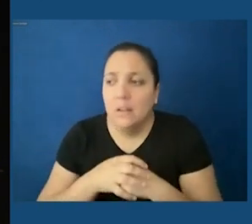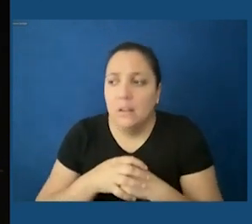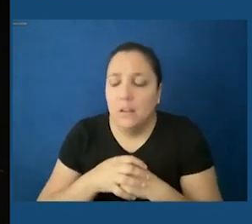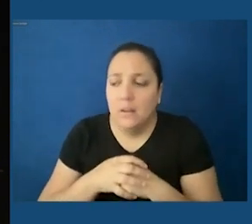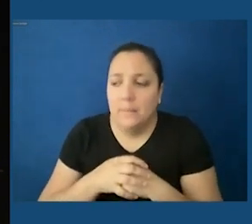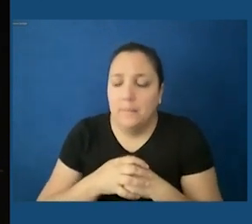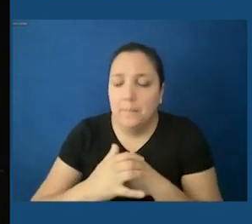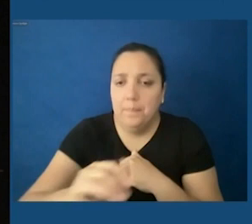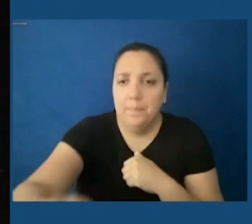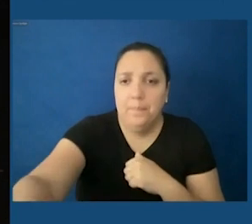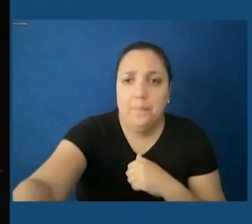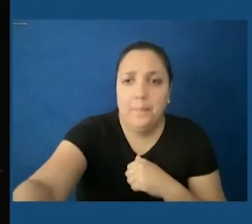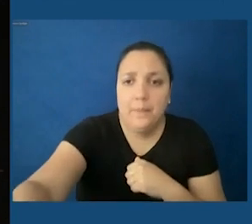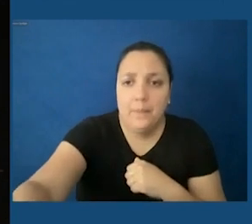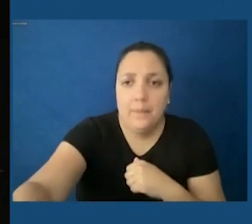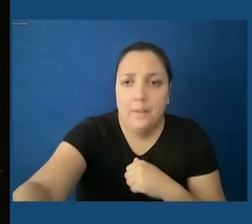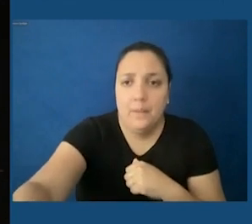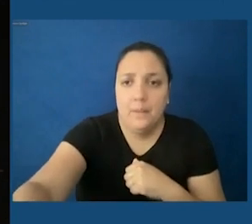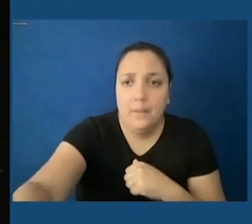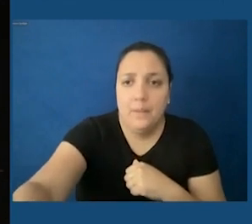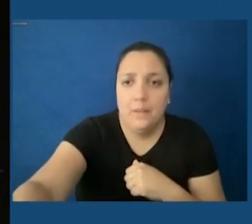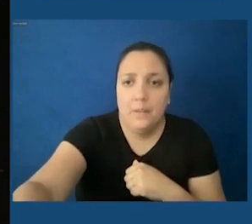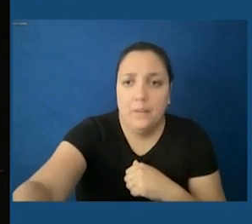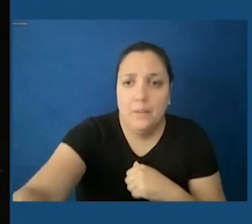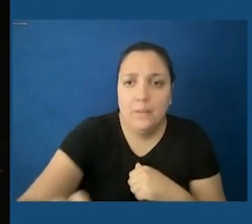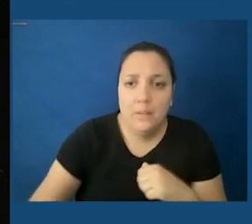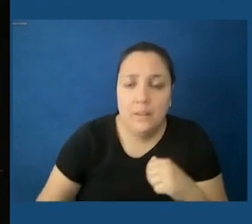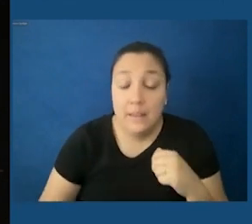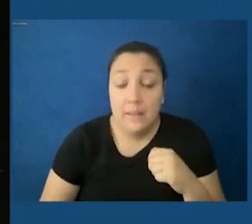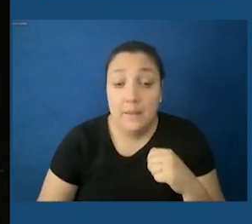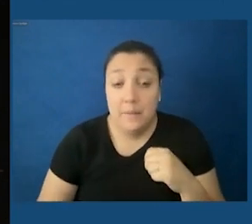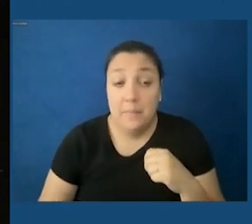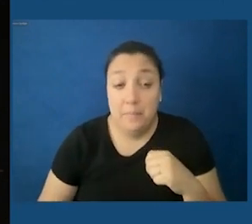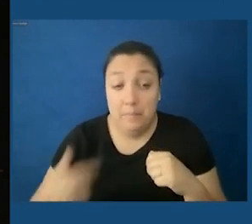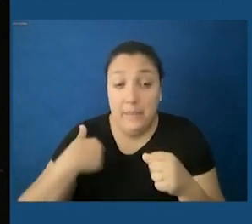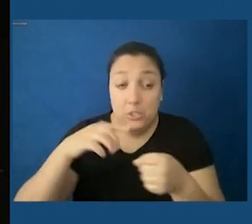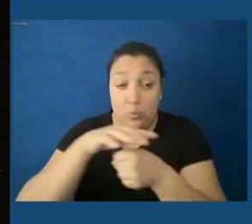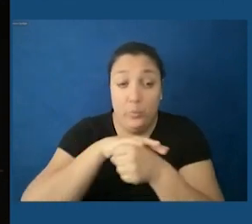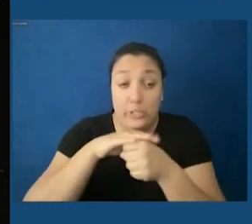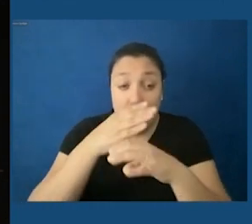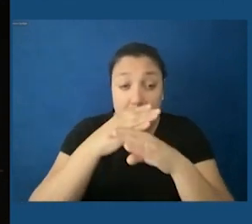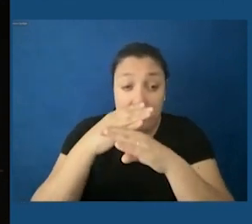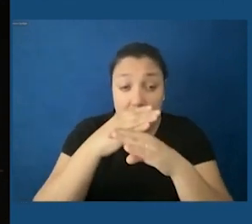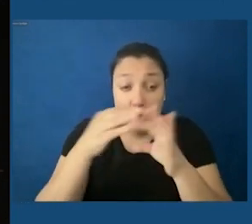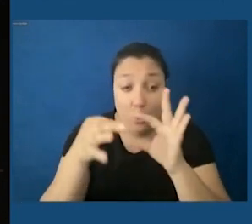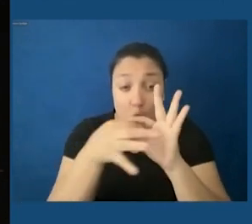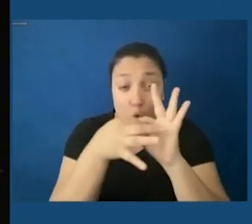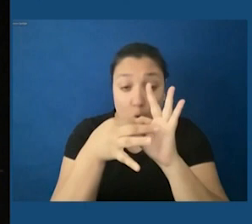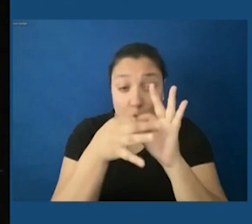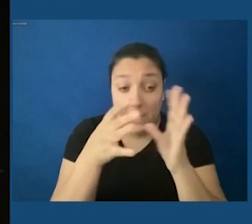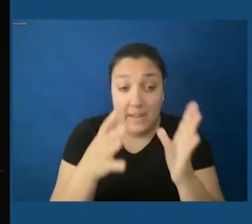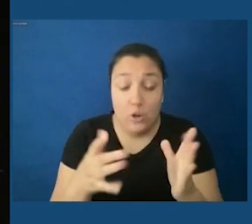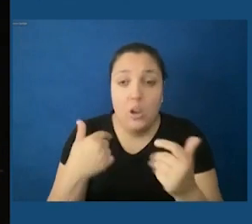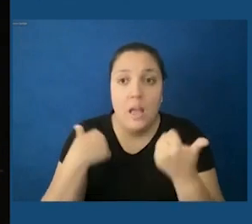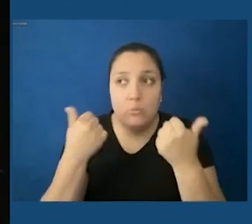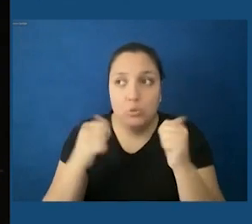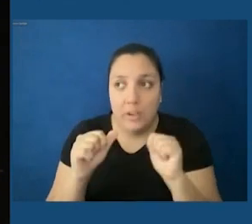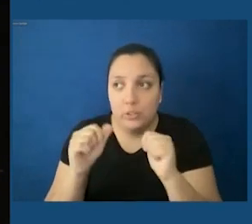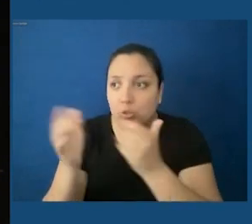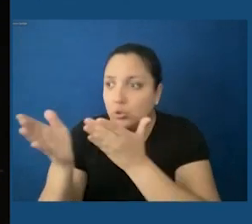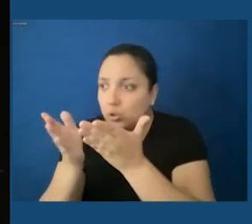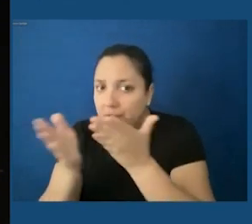and for me as a regional prevention coordinator, I'm trying to service multiple states. I live in New